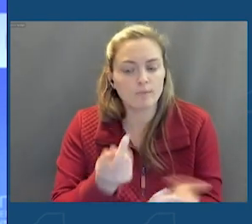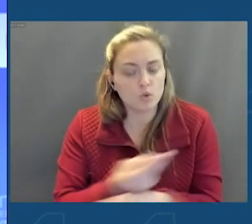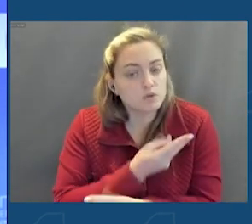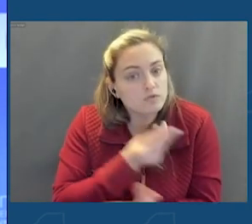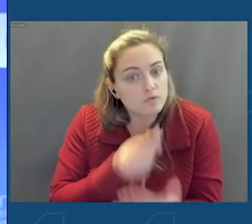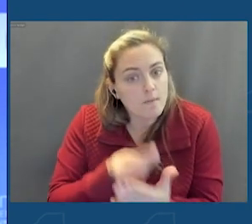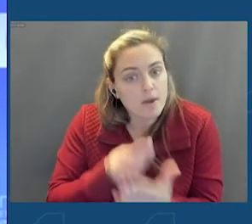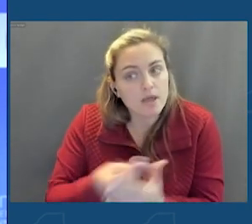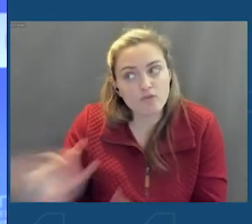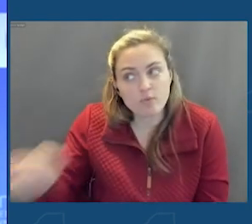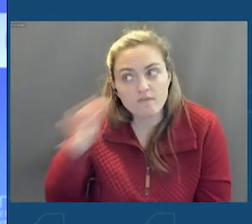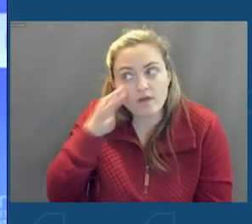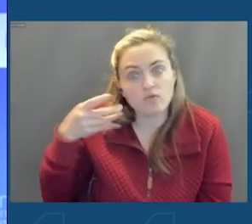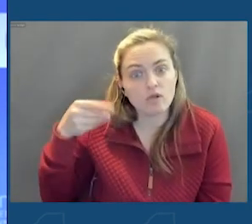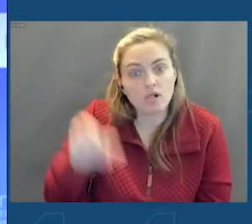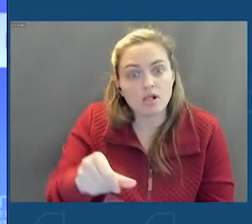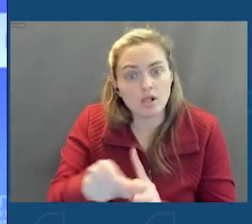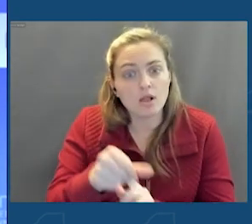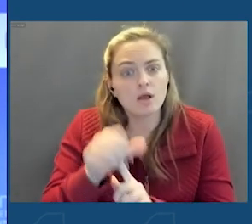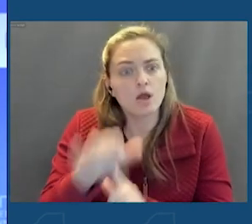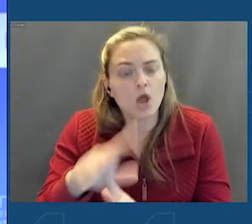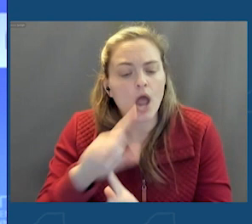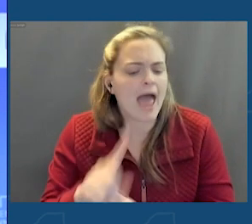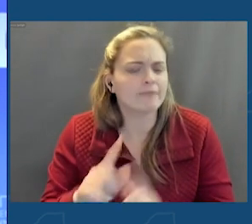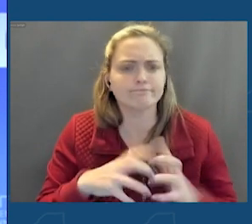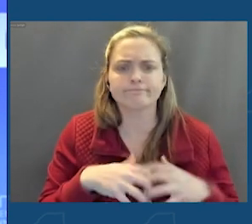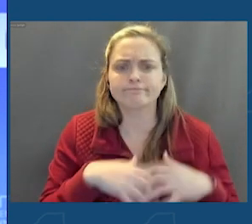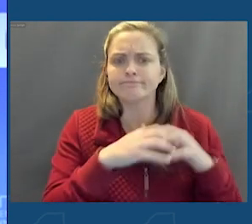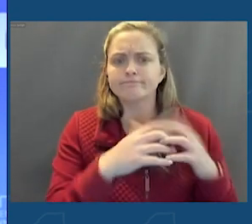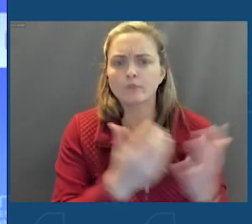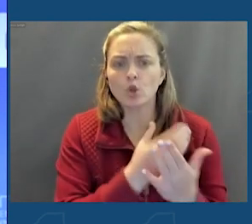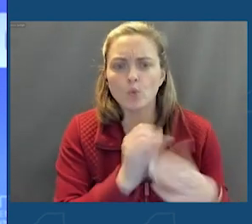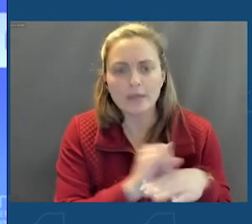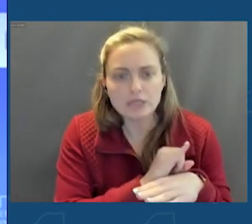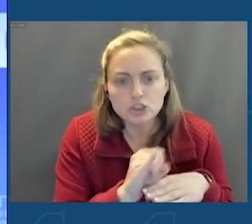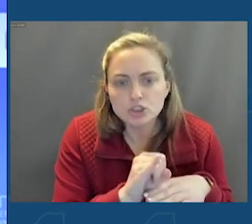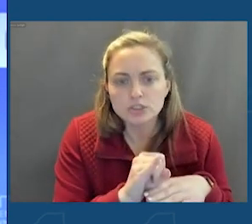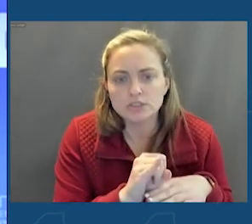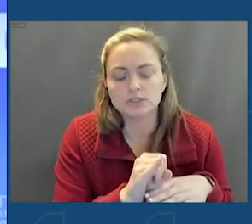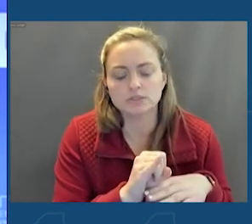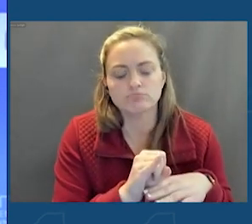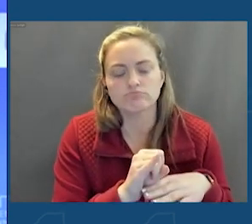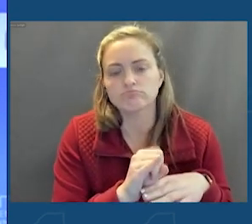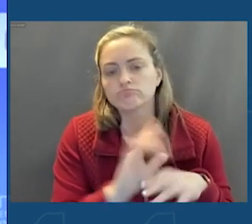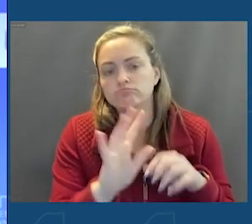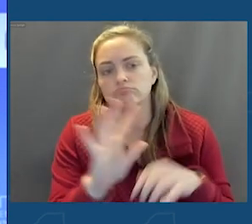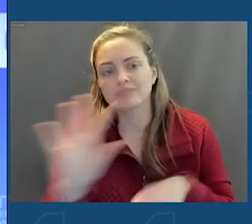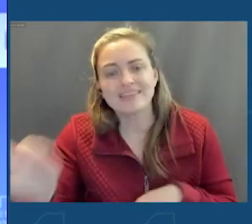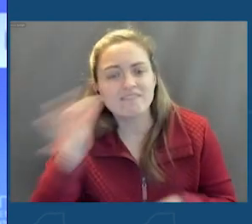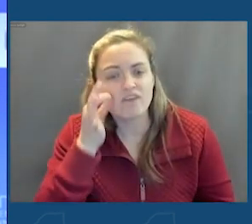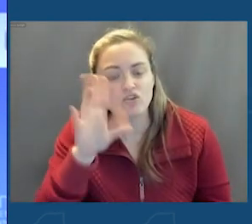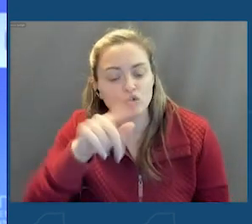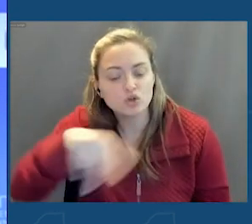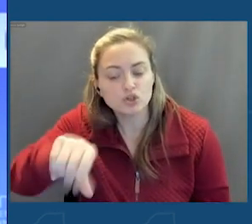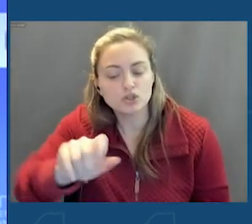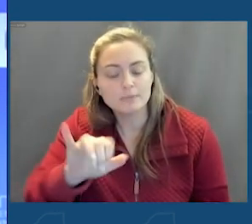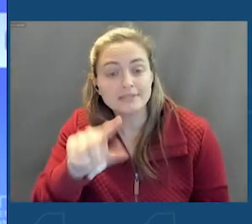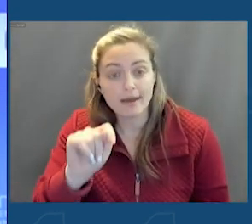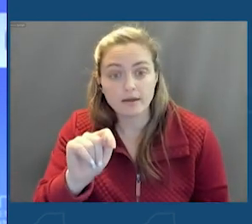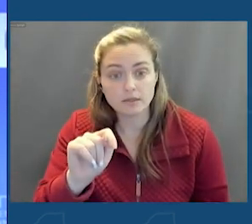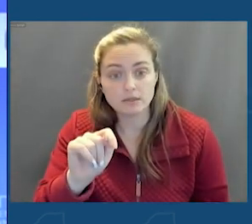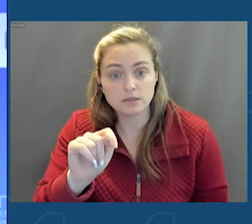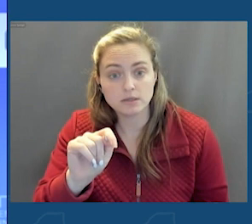jobs. And even something like reemerging into new industries, the Federal CHIPS Act to